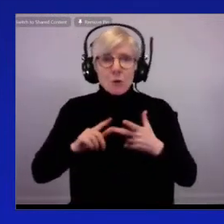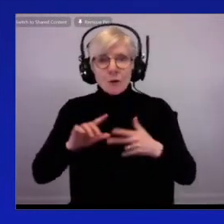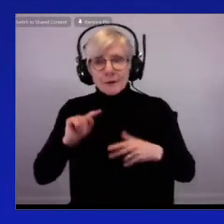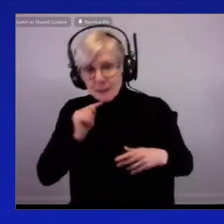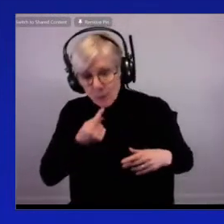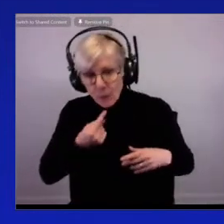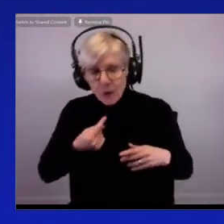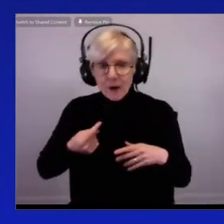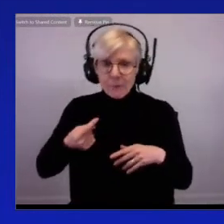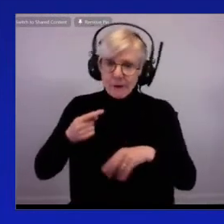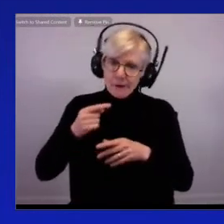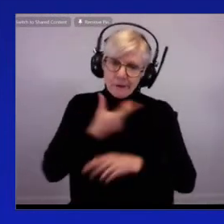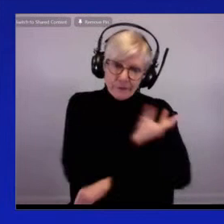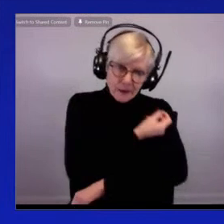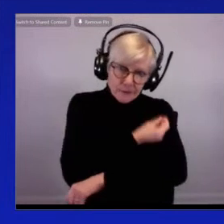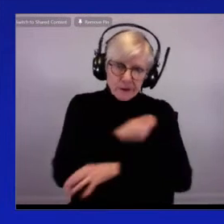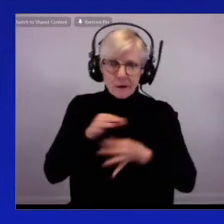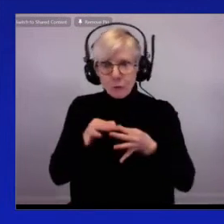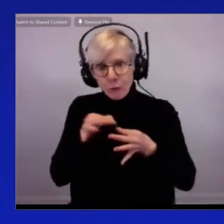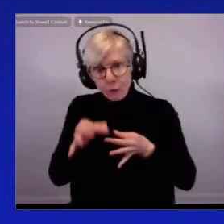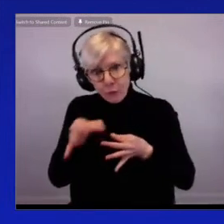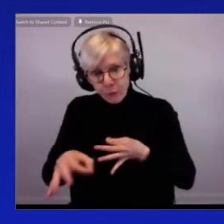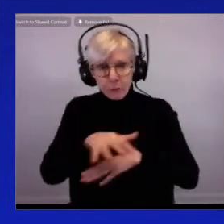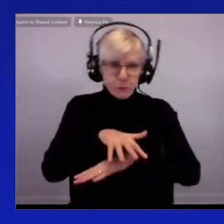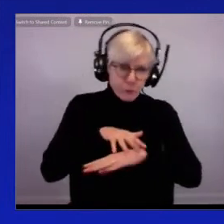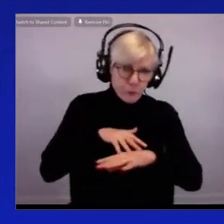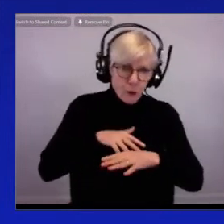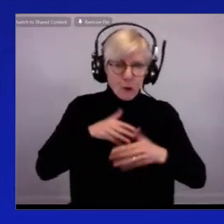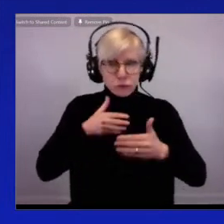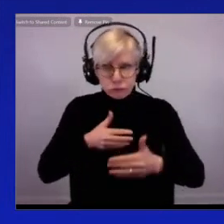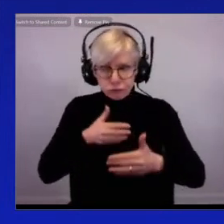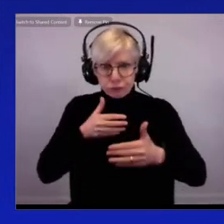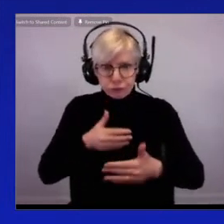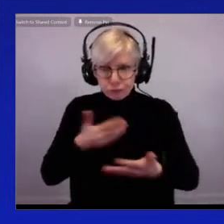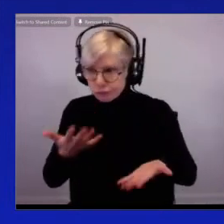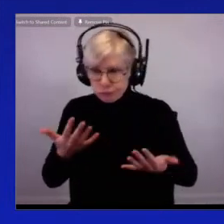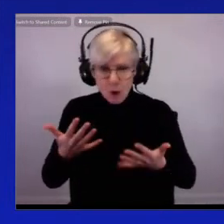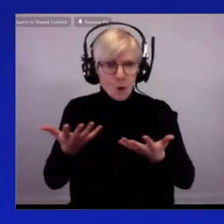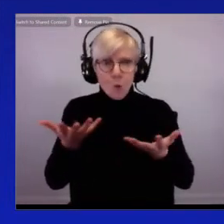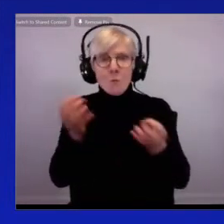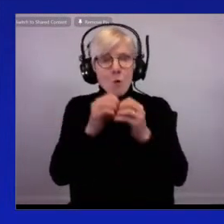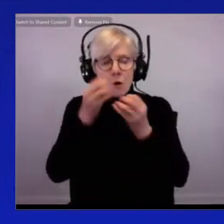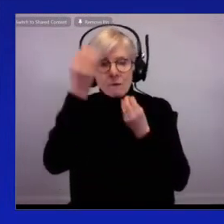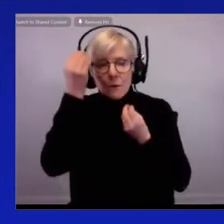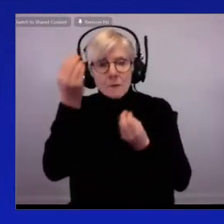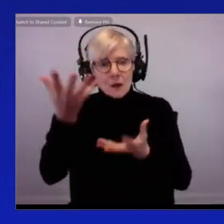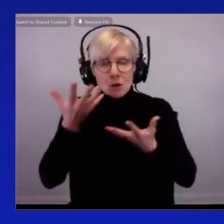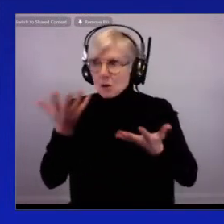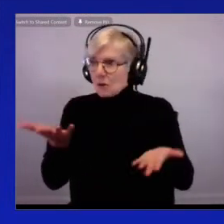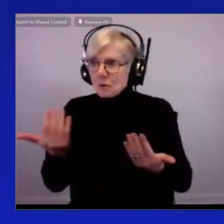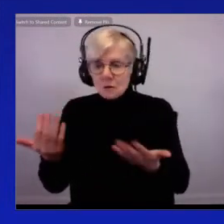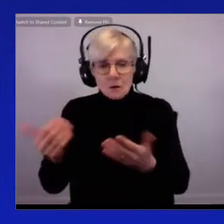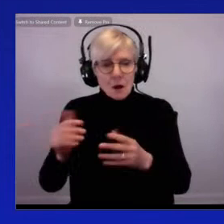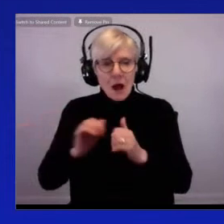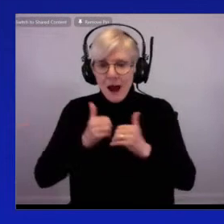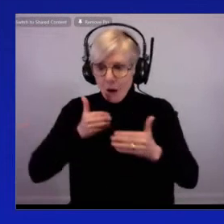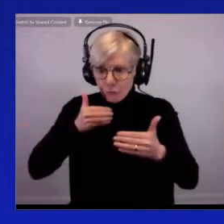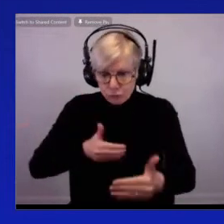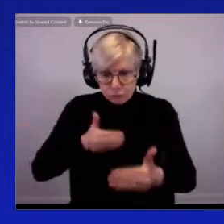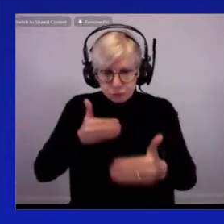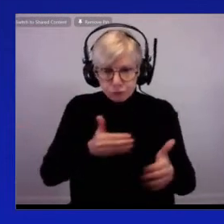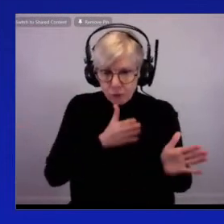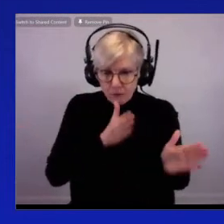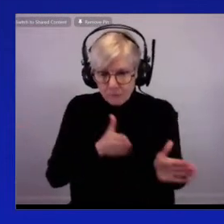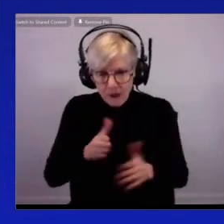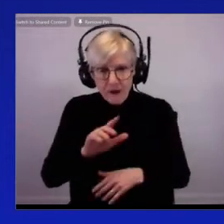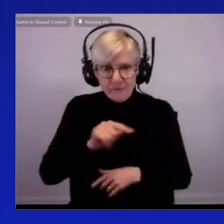in the slow speed of the vaccine distribution. People want to know more about, how the phases will work, how the